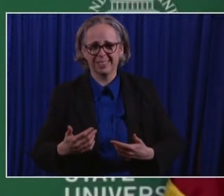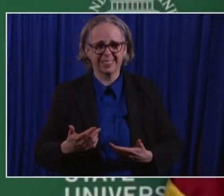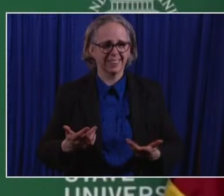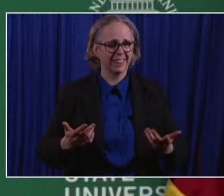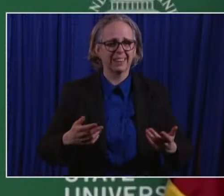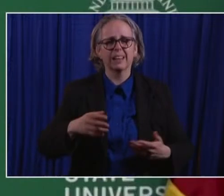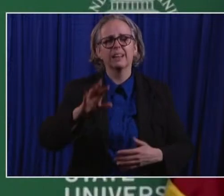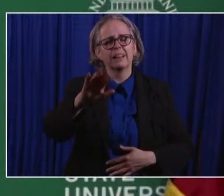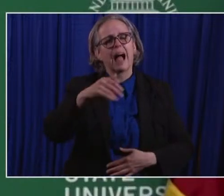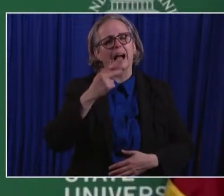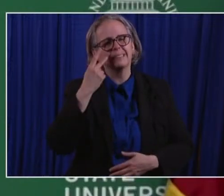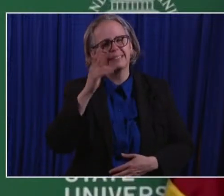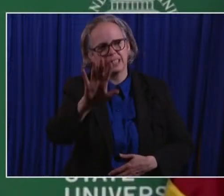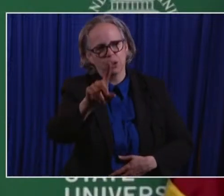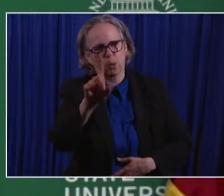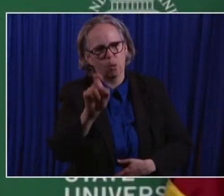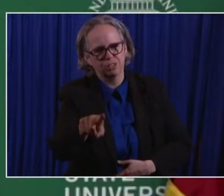it. So,